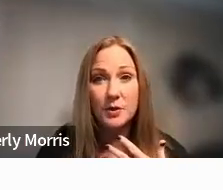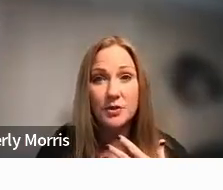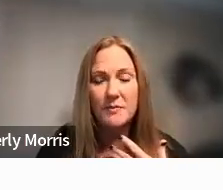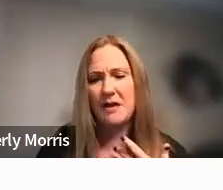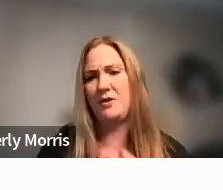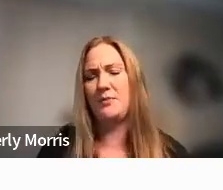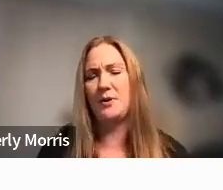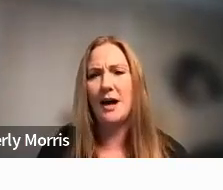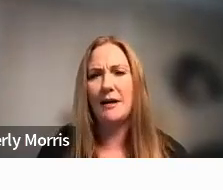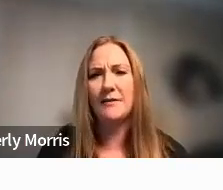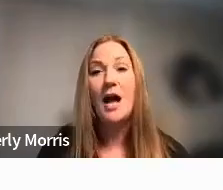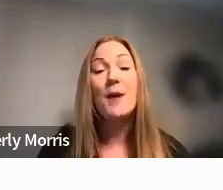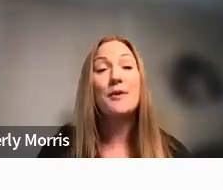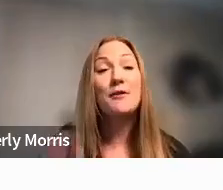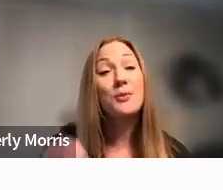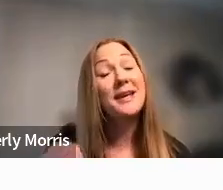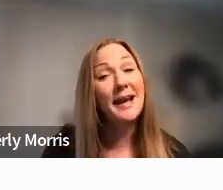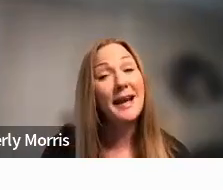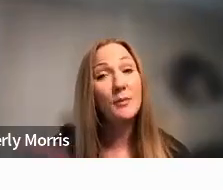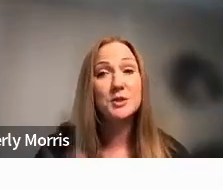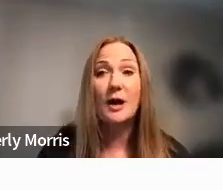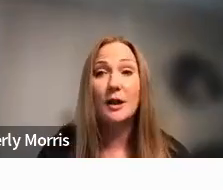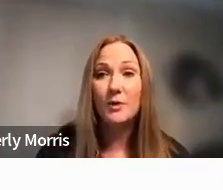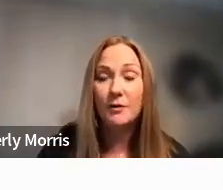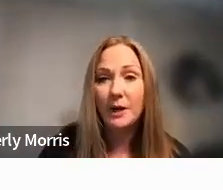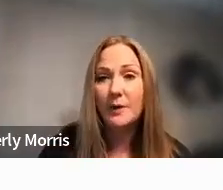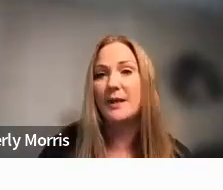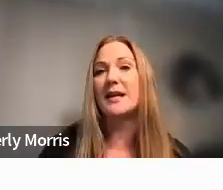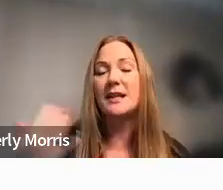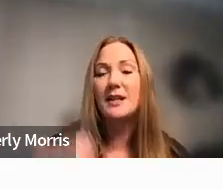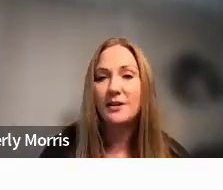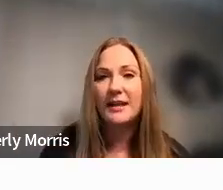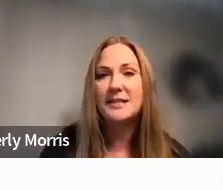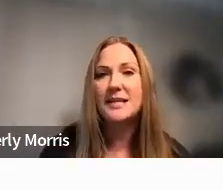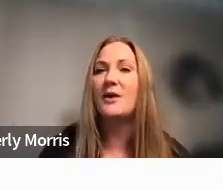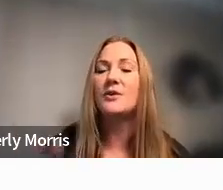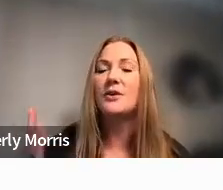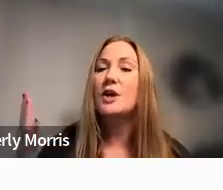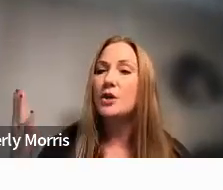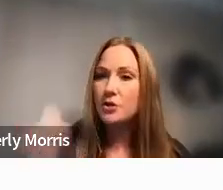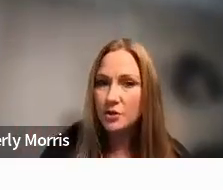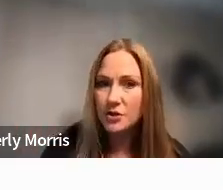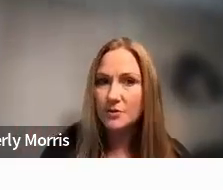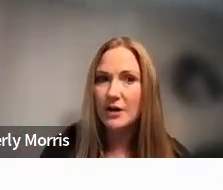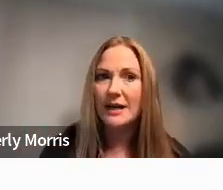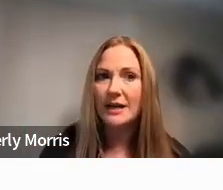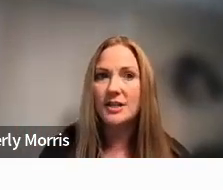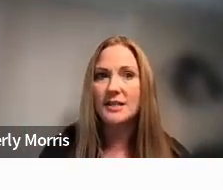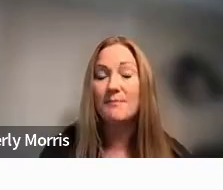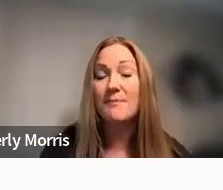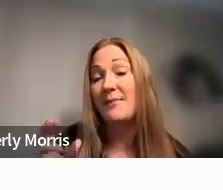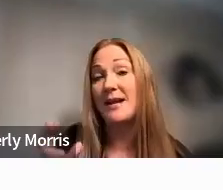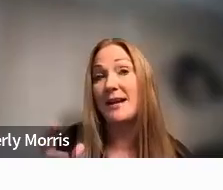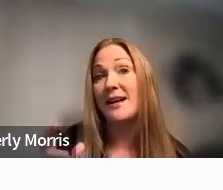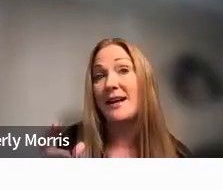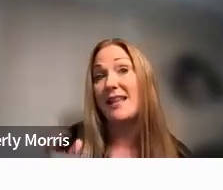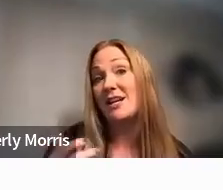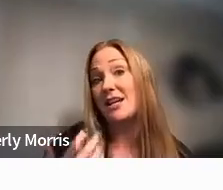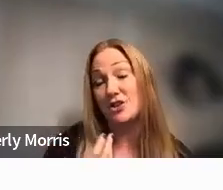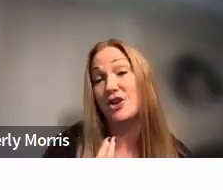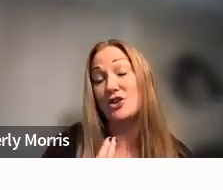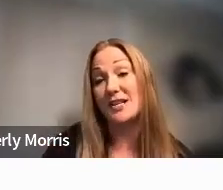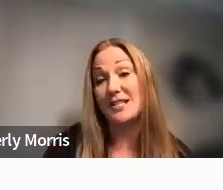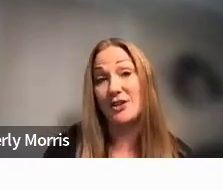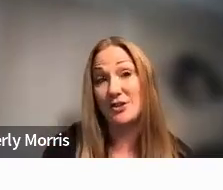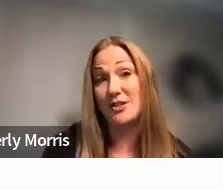things come towards your mouth, you pull off. But if we can help swallow more frequently, clear that down, use some strategies, maybe